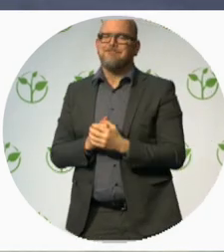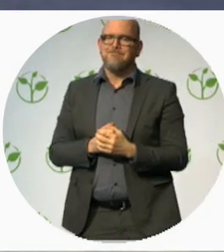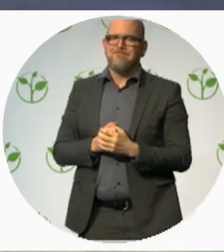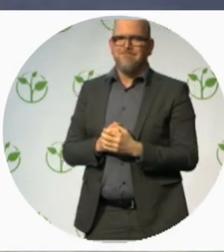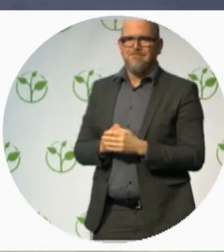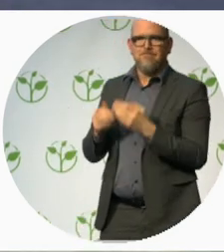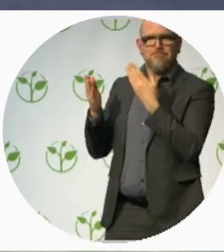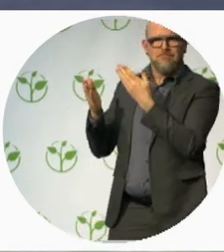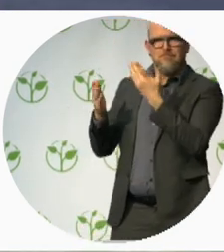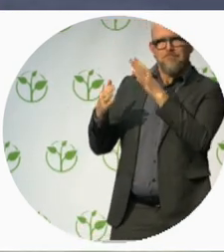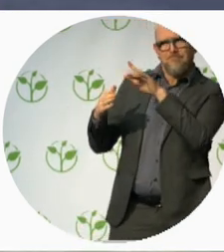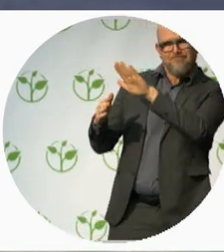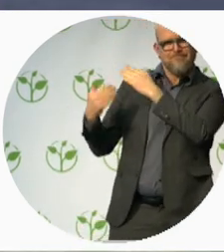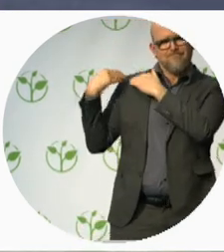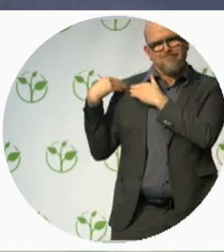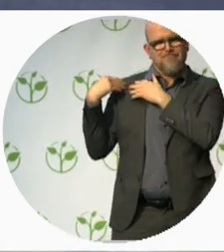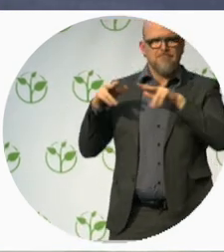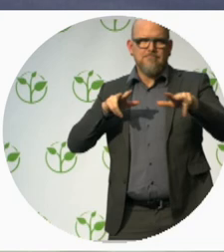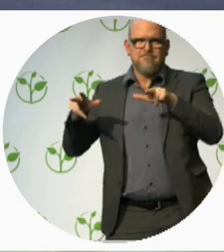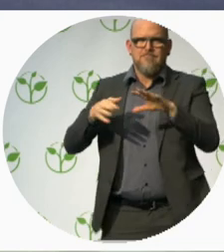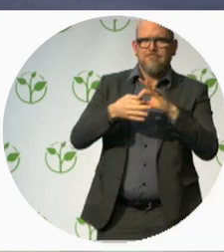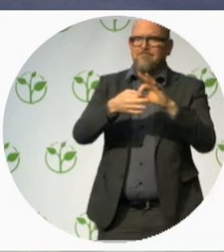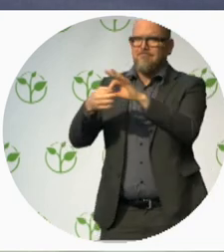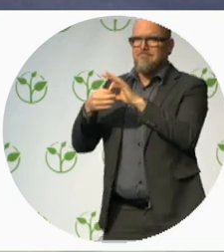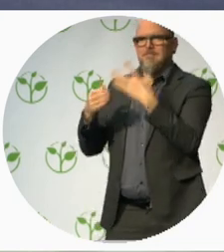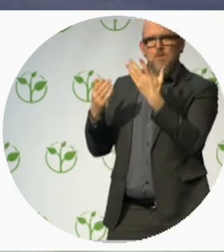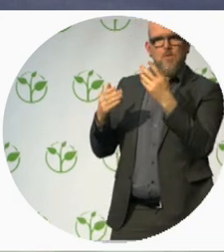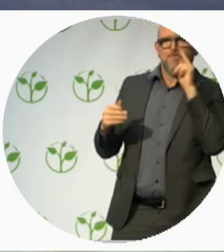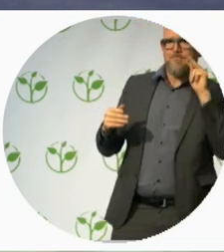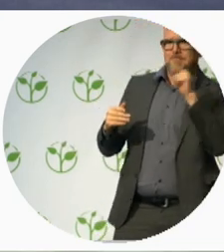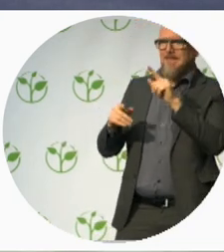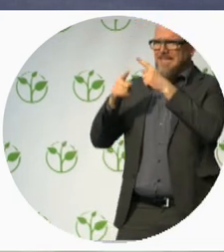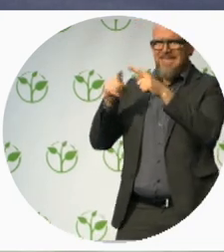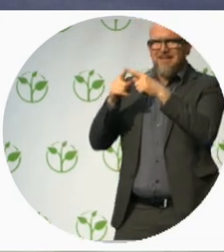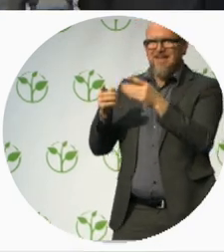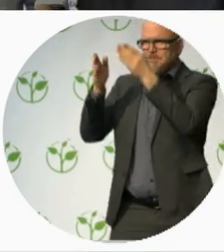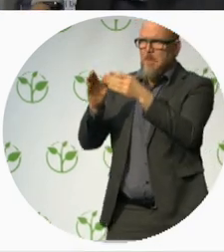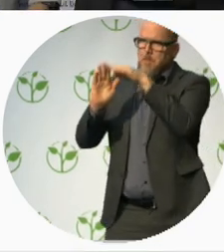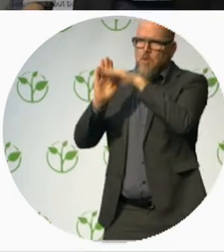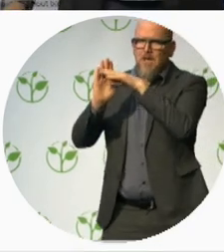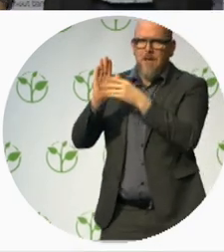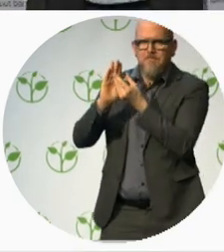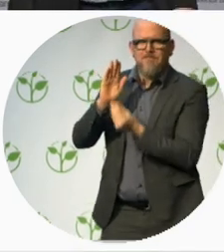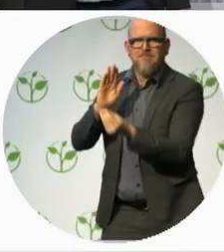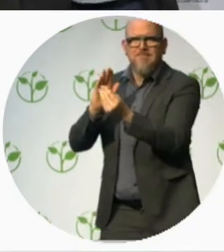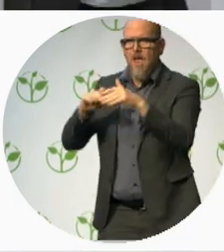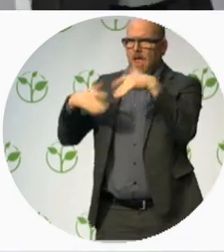affiliated organizations. They run skill centers, youth employment programs, and community activities in their respective branches in